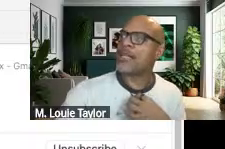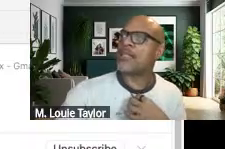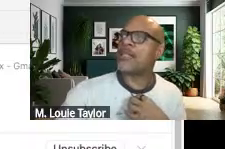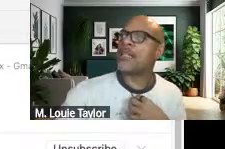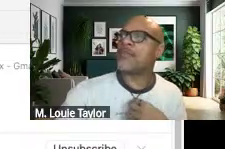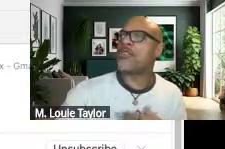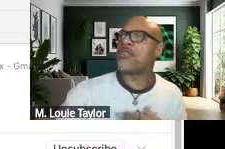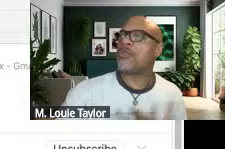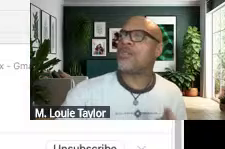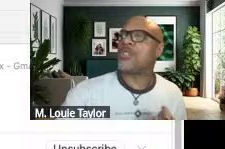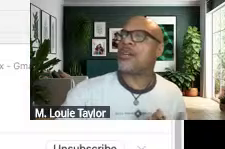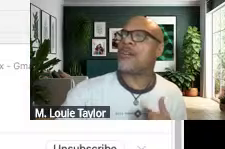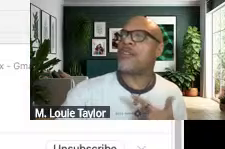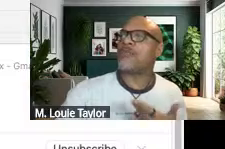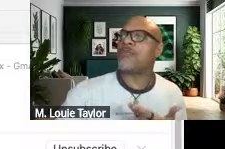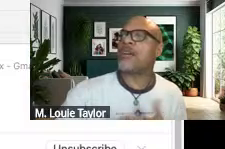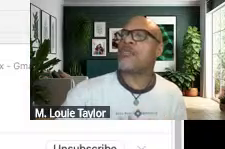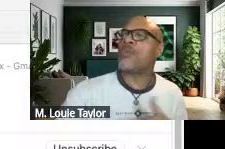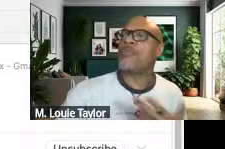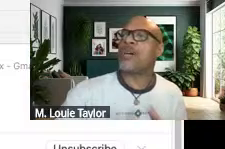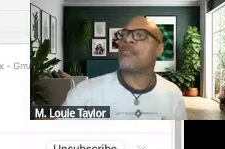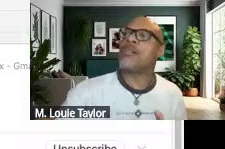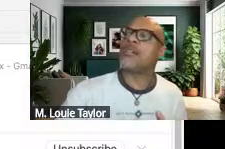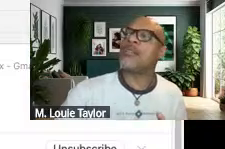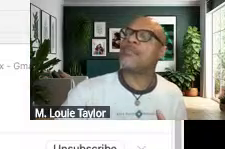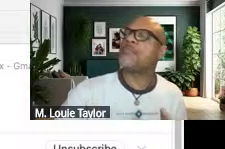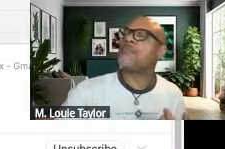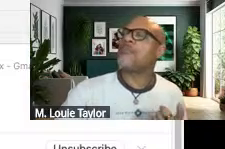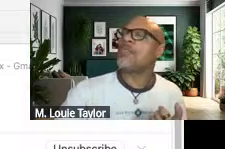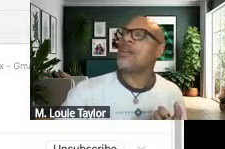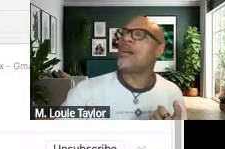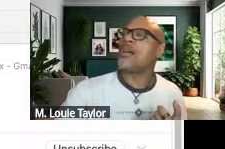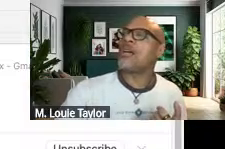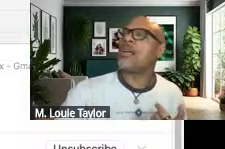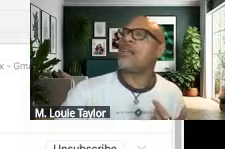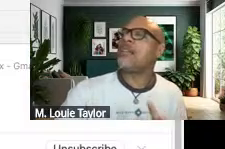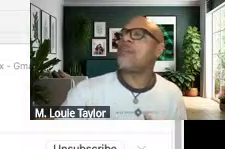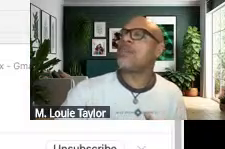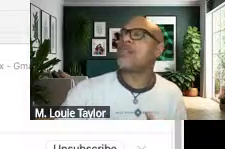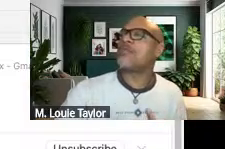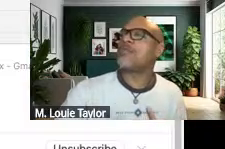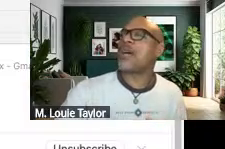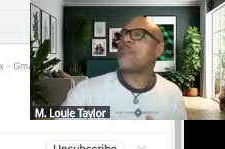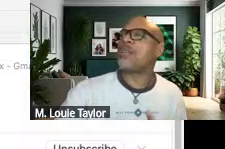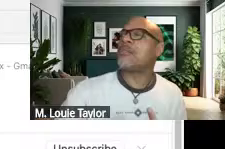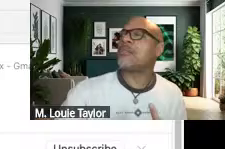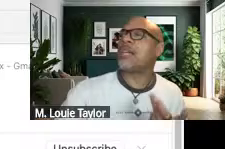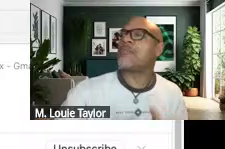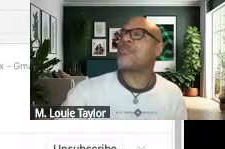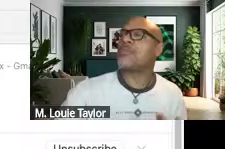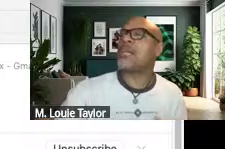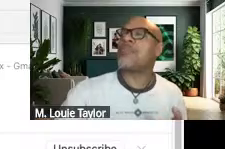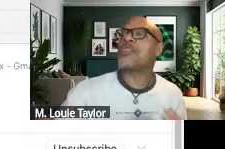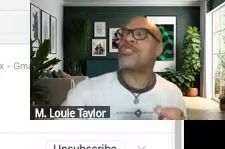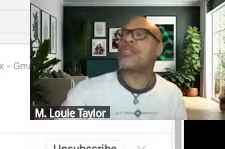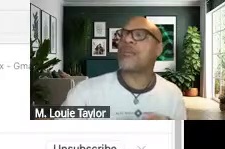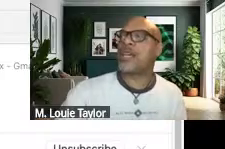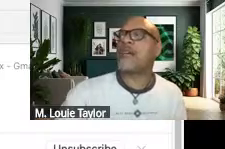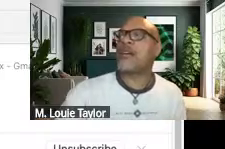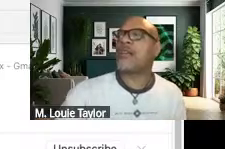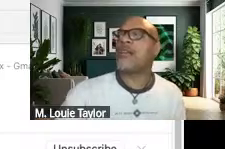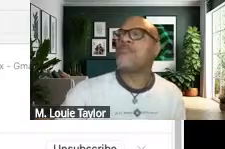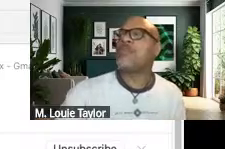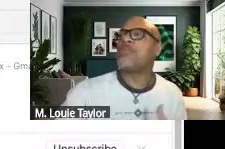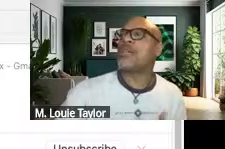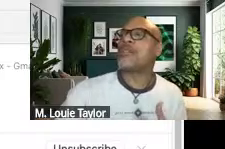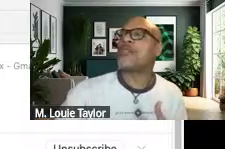four-wheeling accident left her in a wheelchair, and from there, the weight piled on. Uh, not because of stopping, not because she stopped